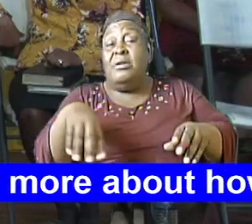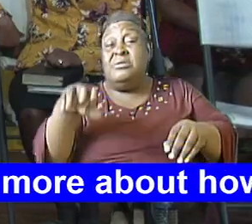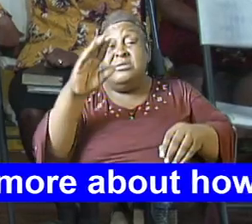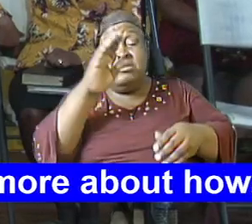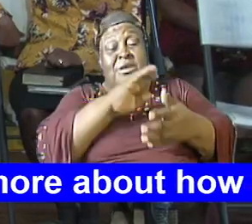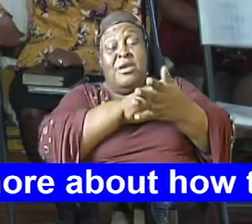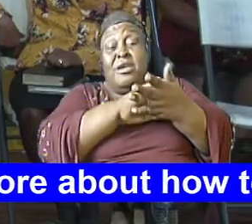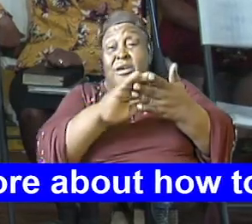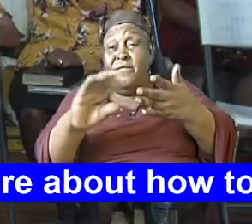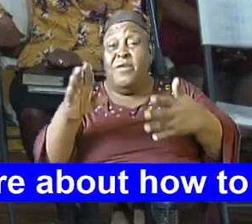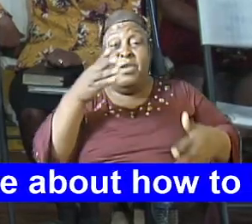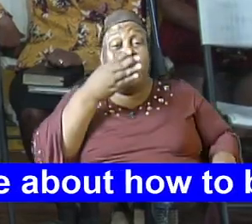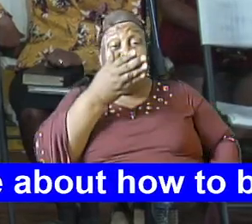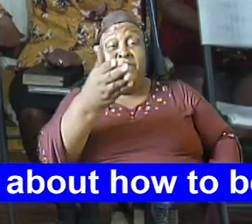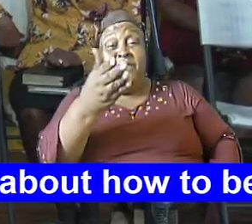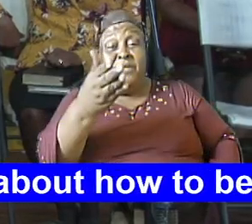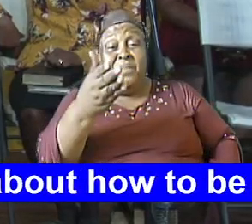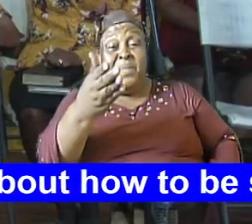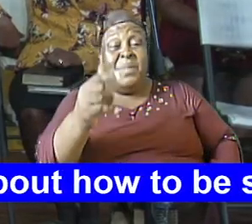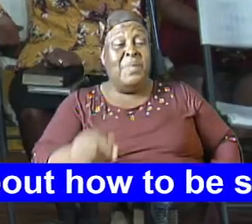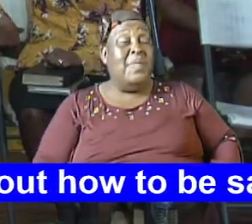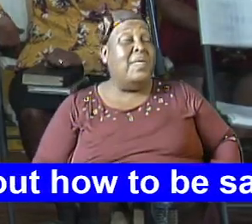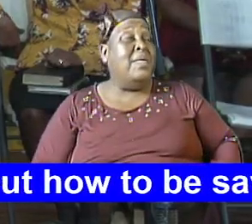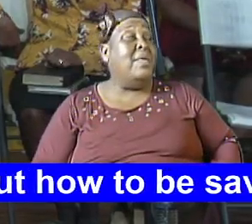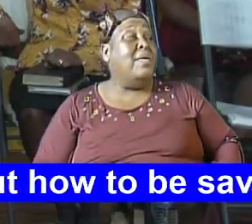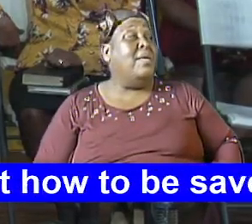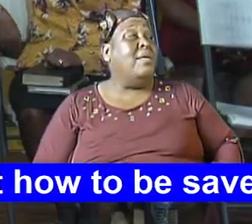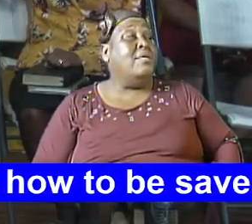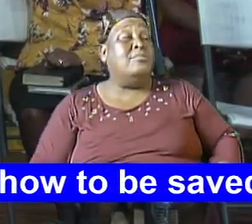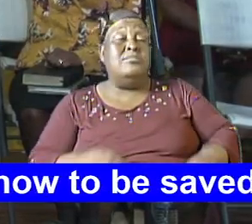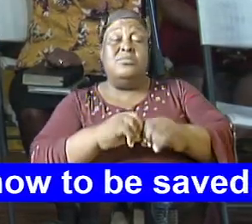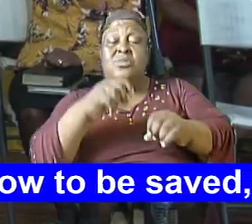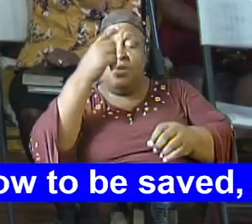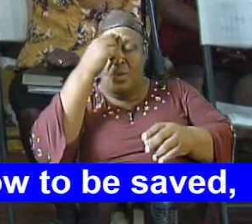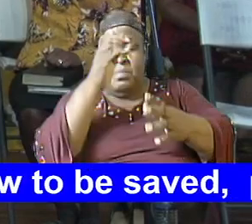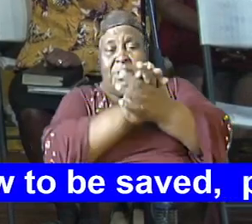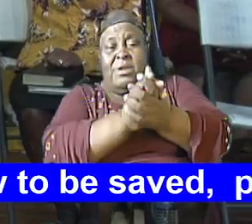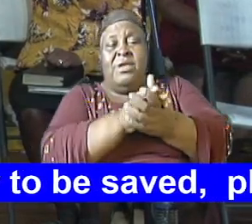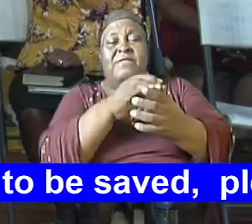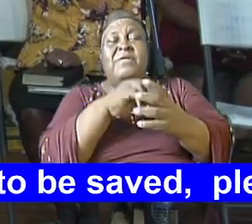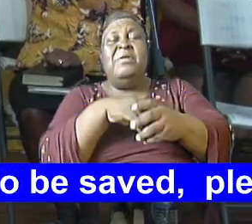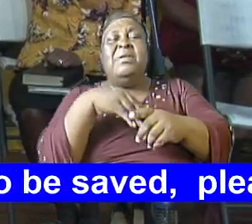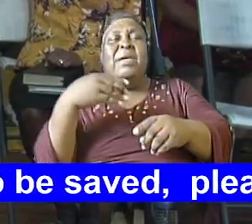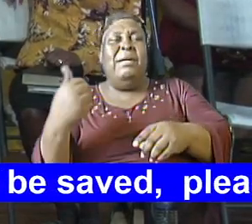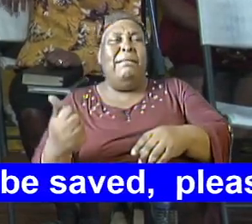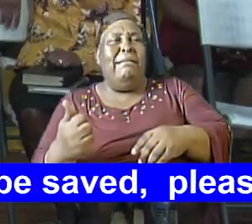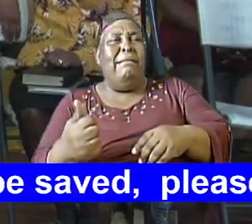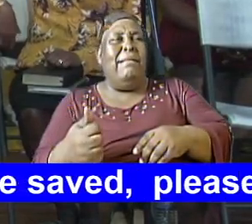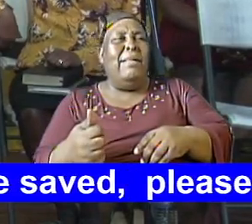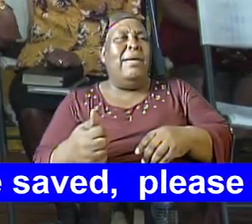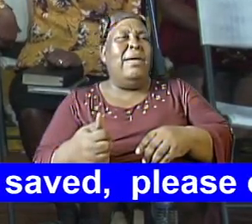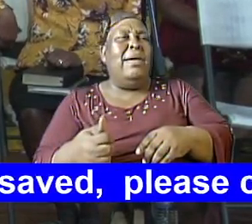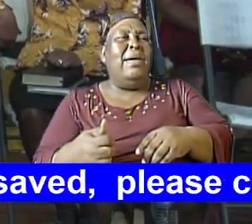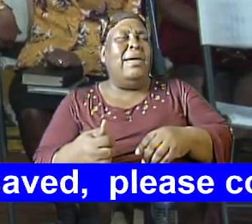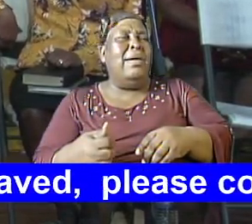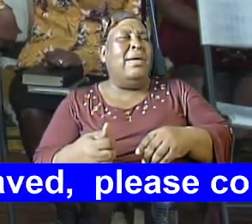I find it hard to believe that there is such a situation. I don't believe there's any case where your brother has